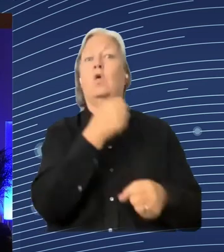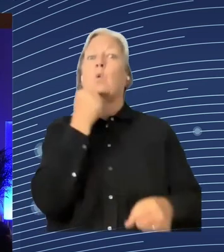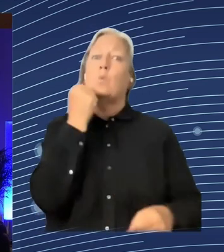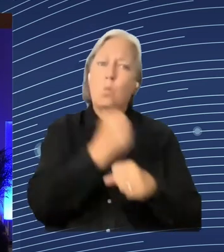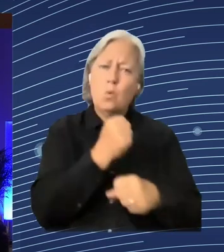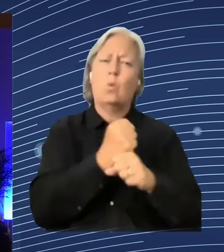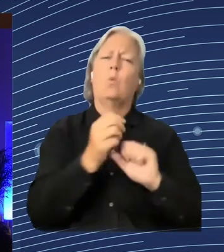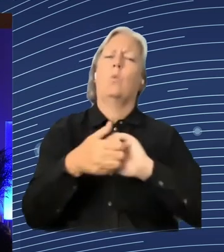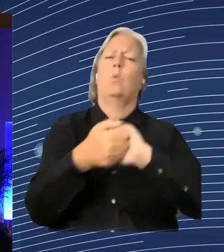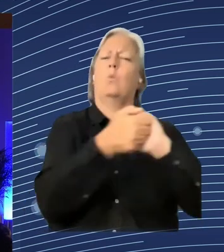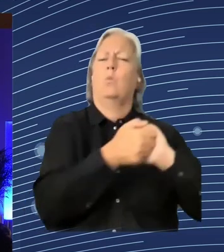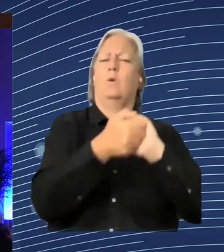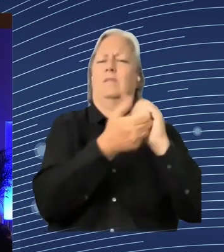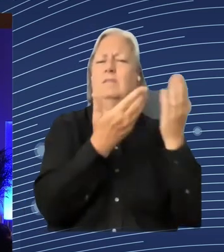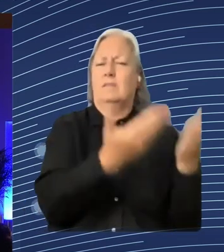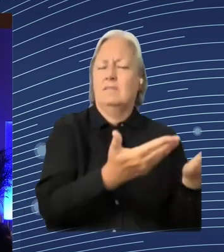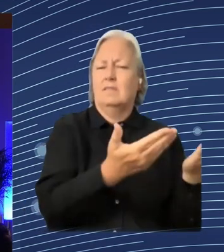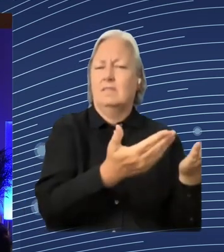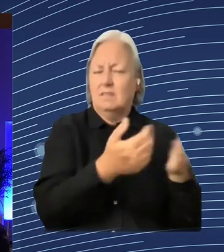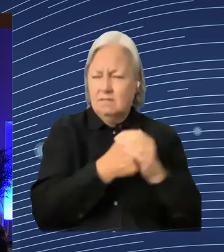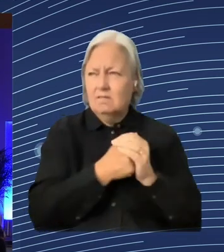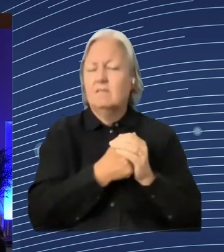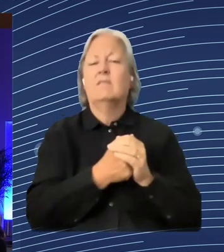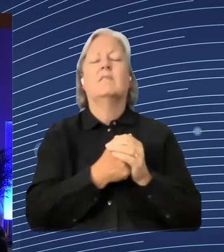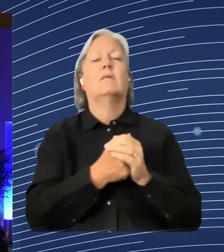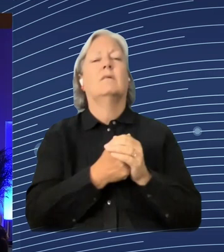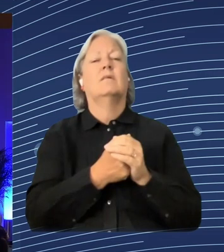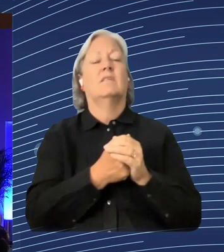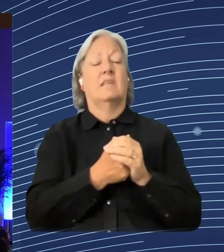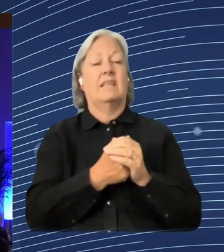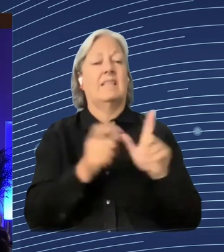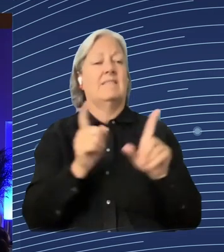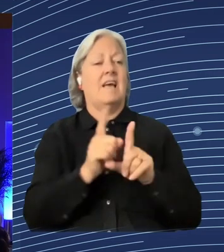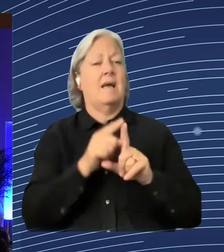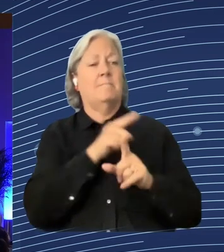Which task of a job become obsolete?